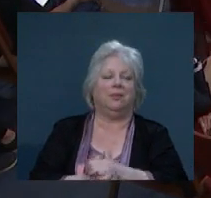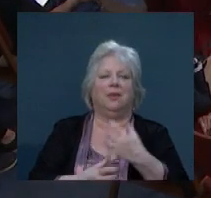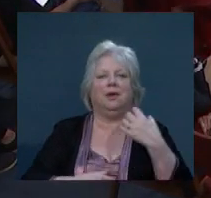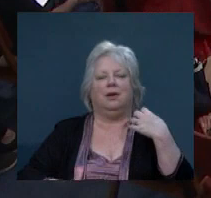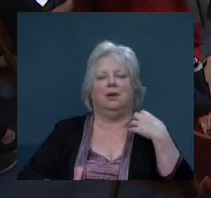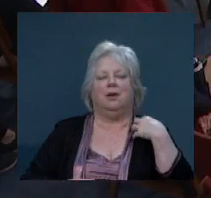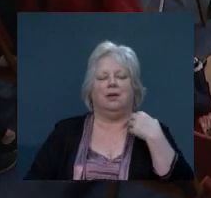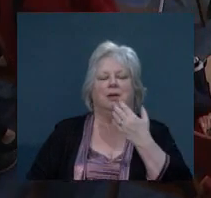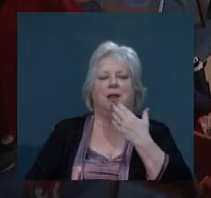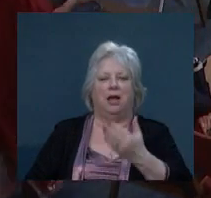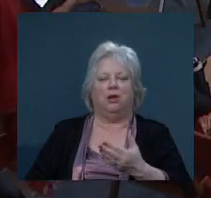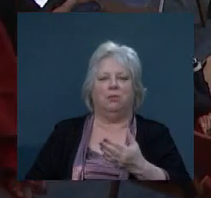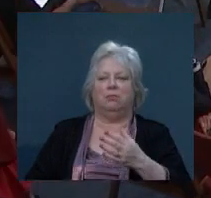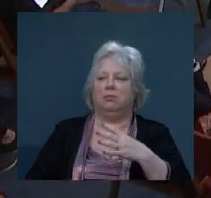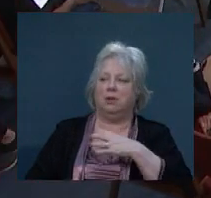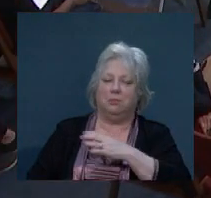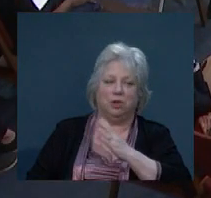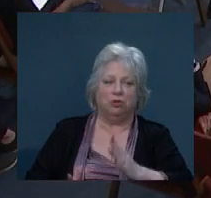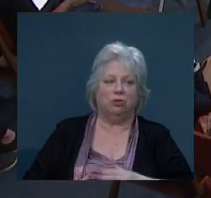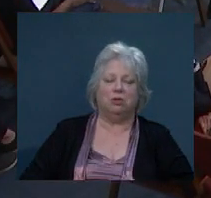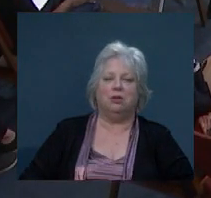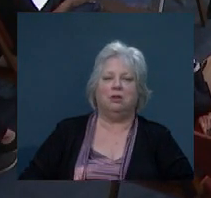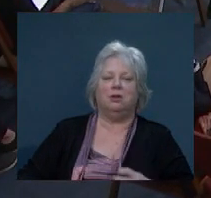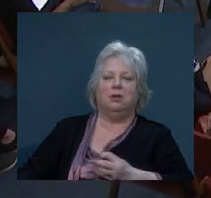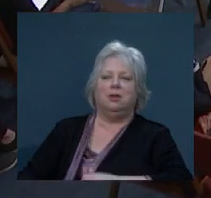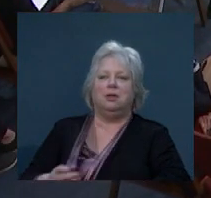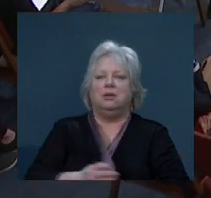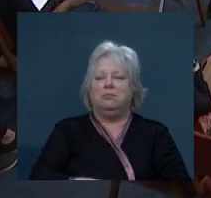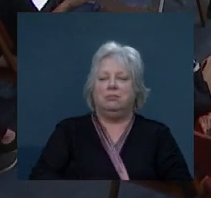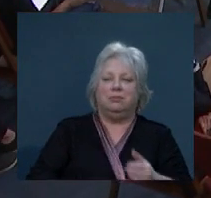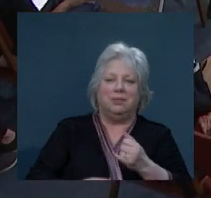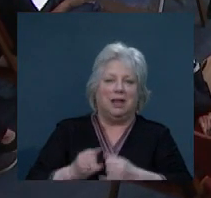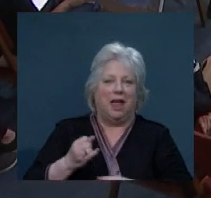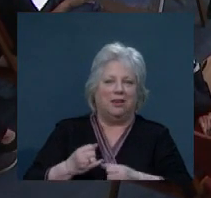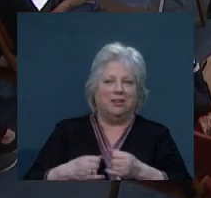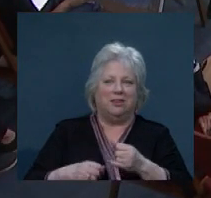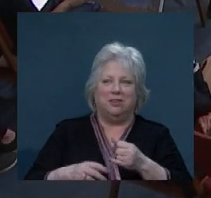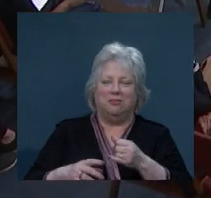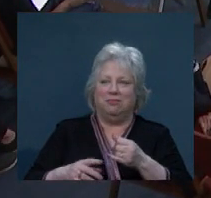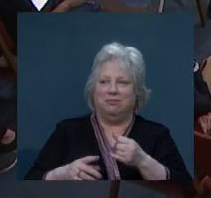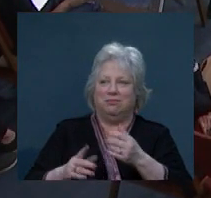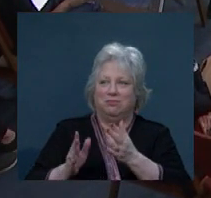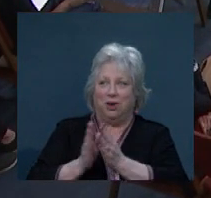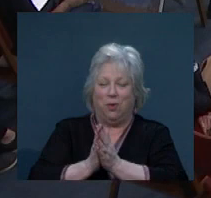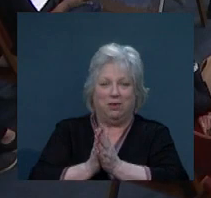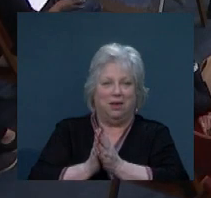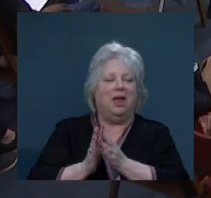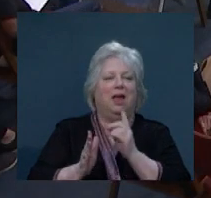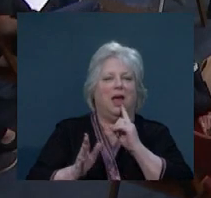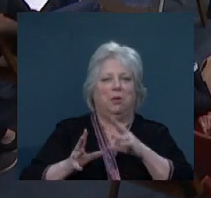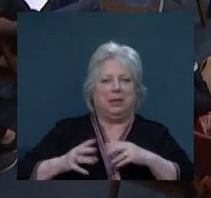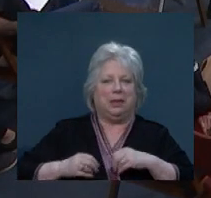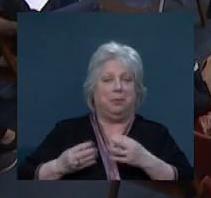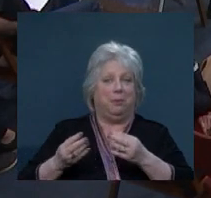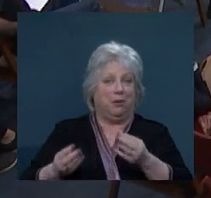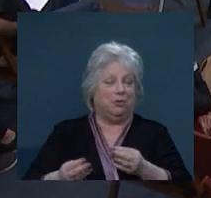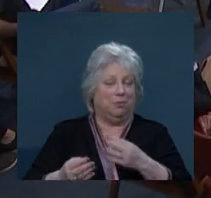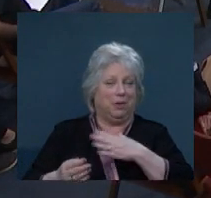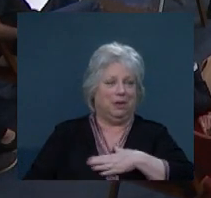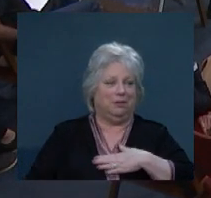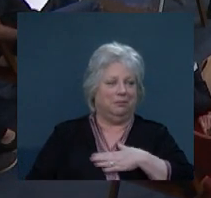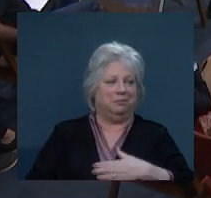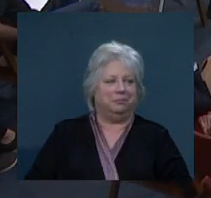Thank you. Commissioners, last call. I'd entertain a motion, please.